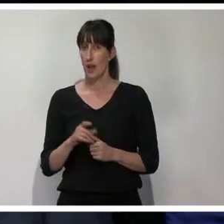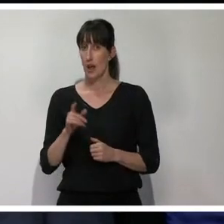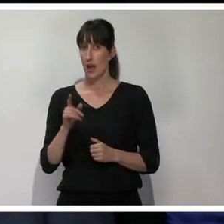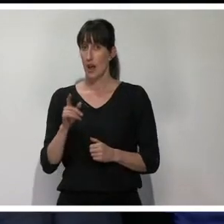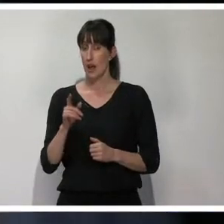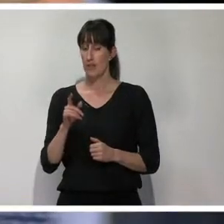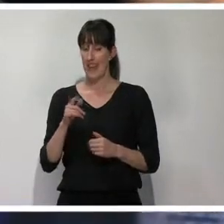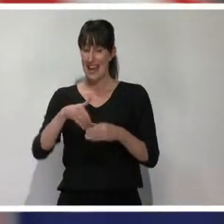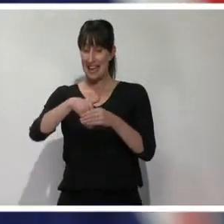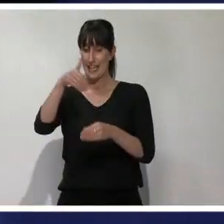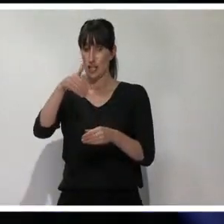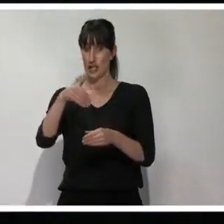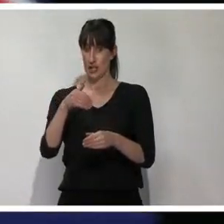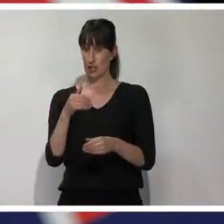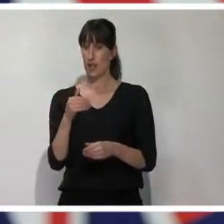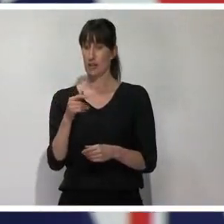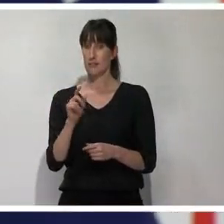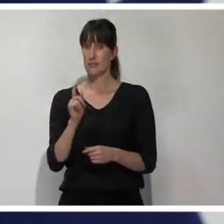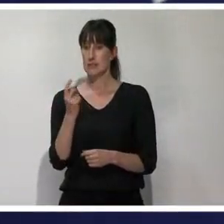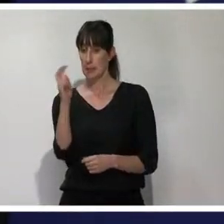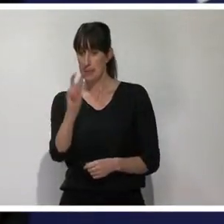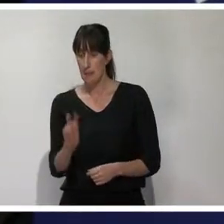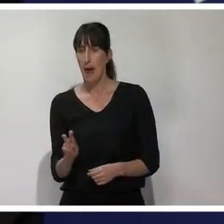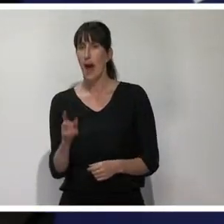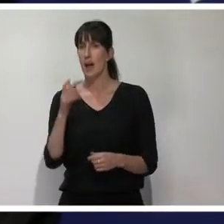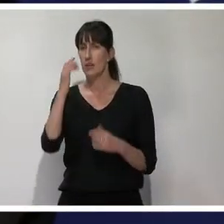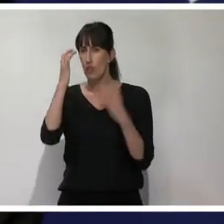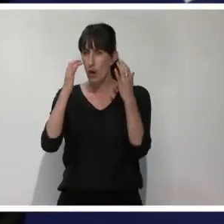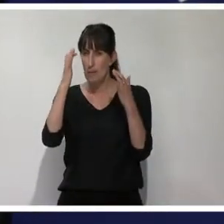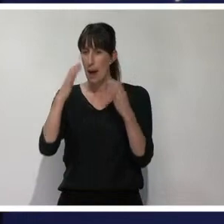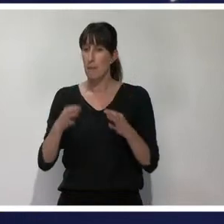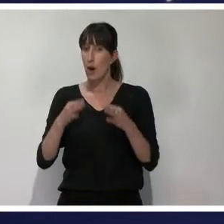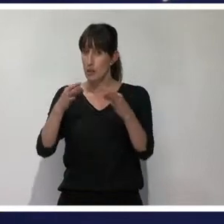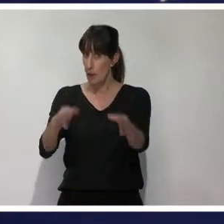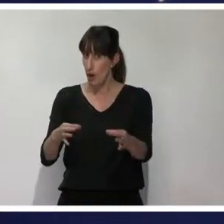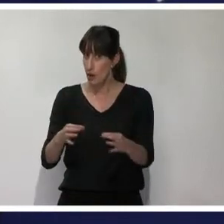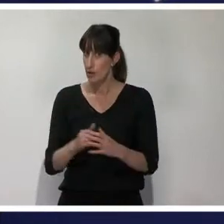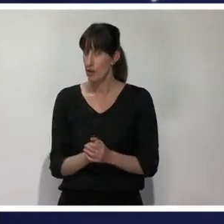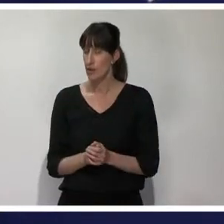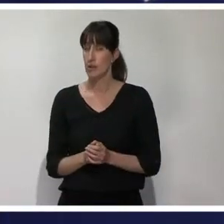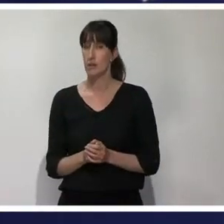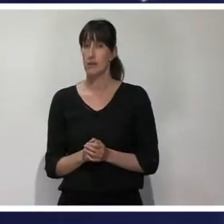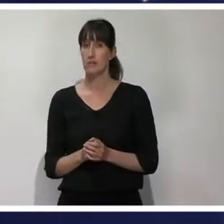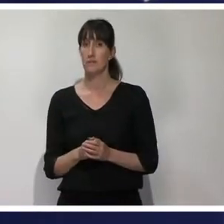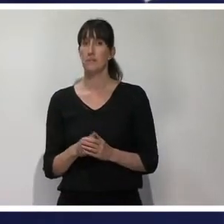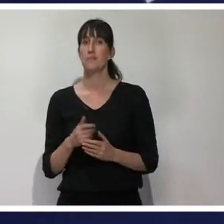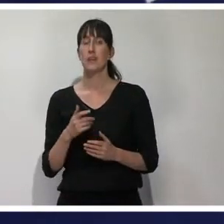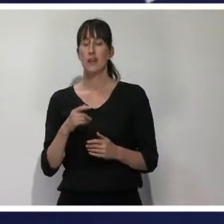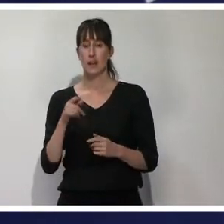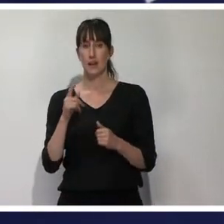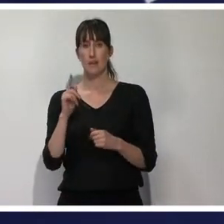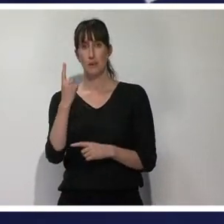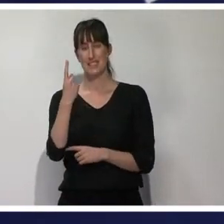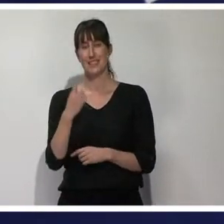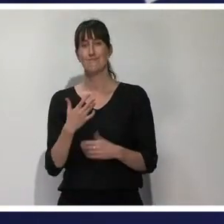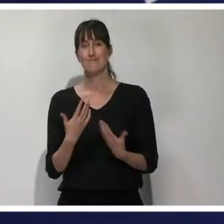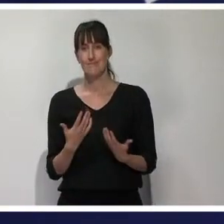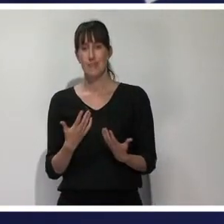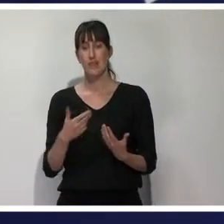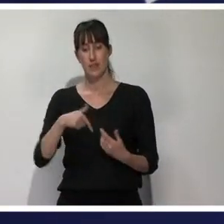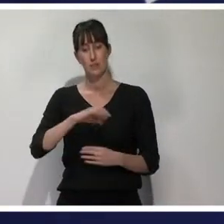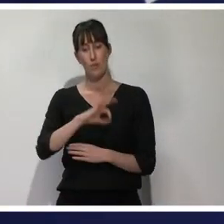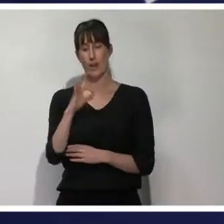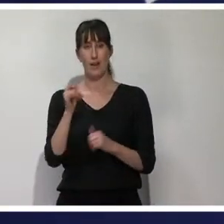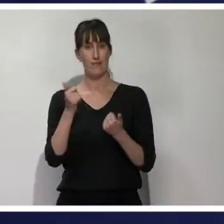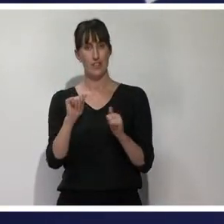the circumstances? Look, my view is that you already have heard me this morning talk about giving us a bit more time by moving out